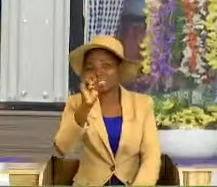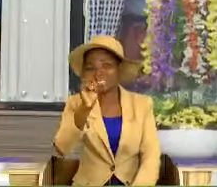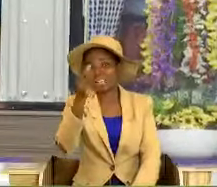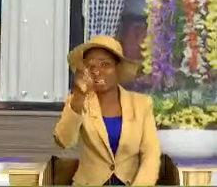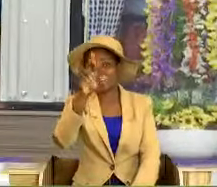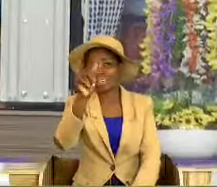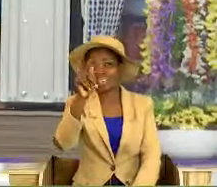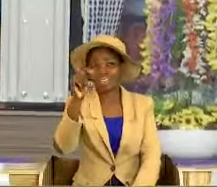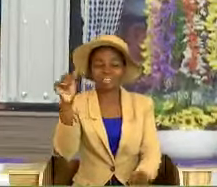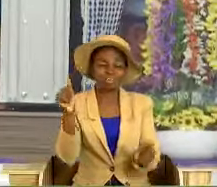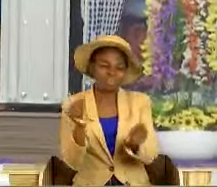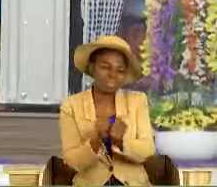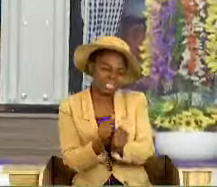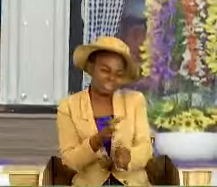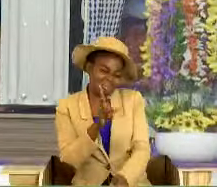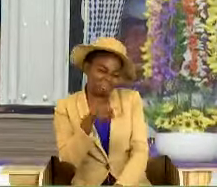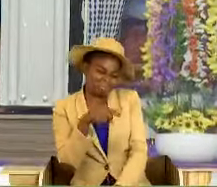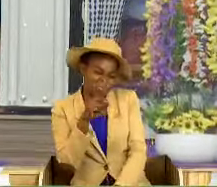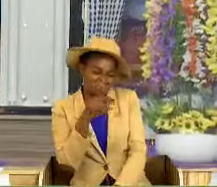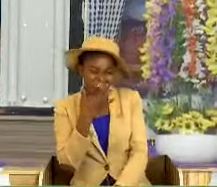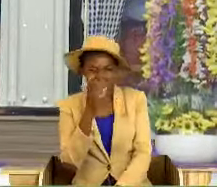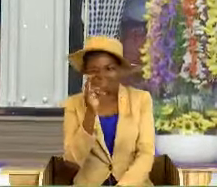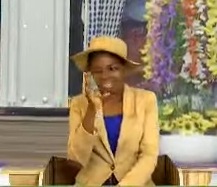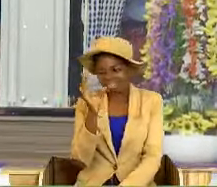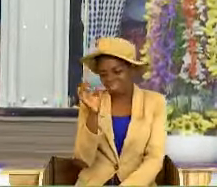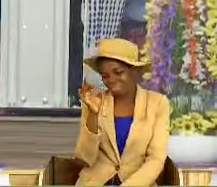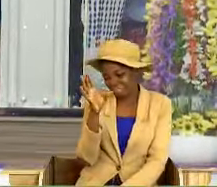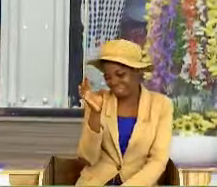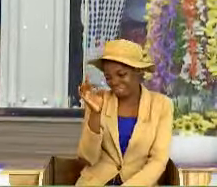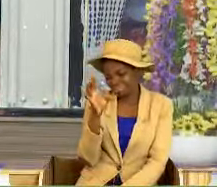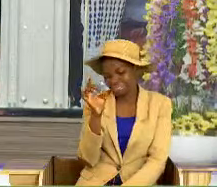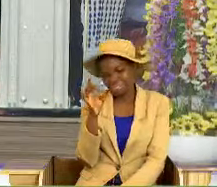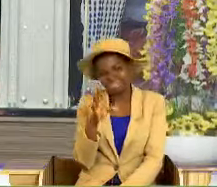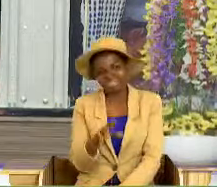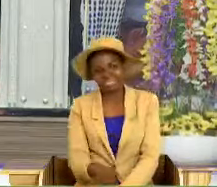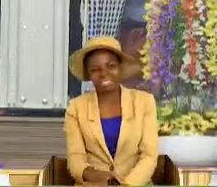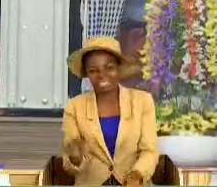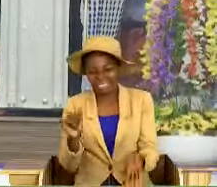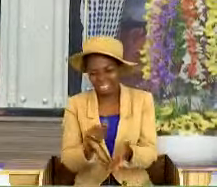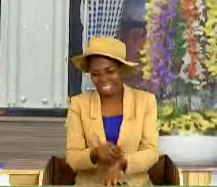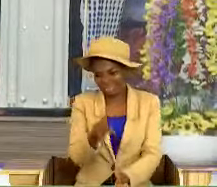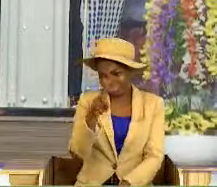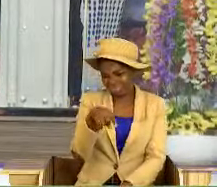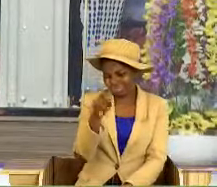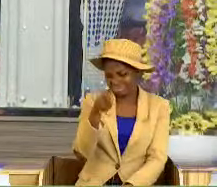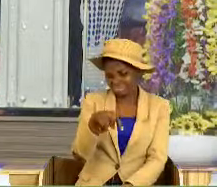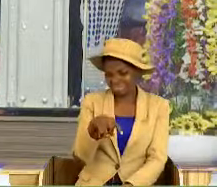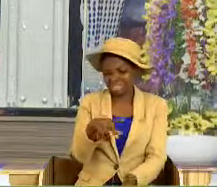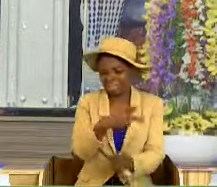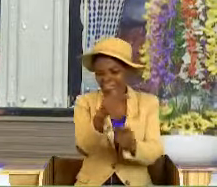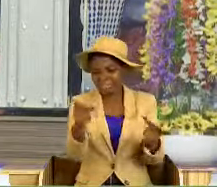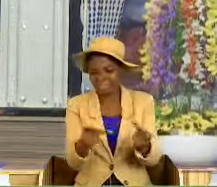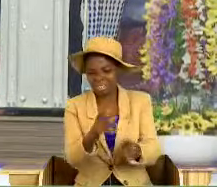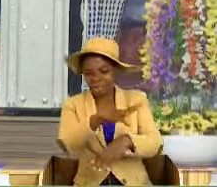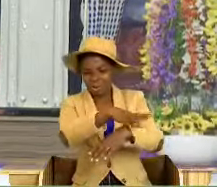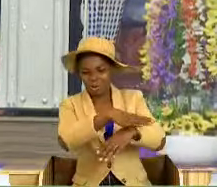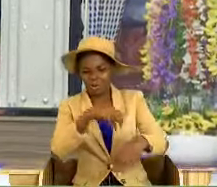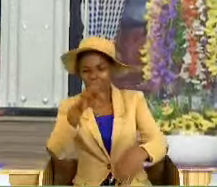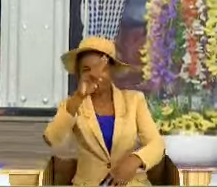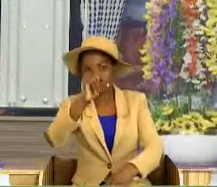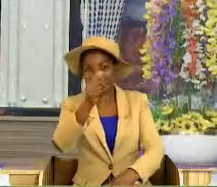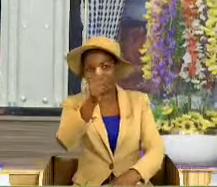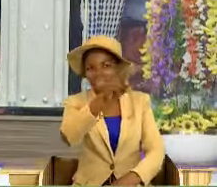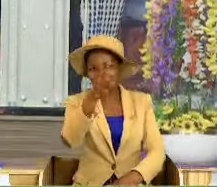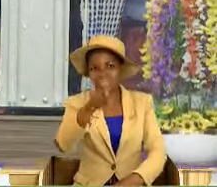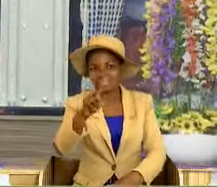disgust with disdain that useless place called Naz